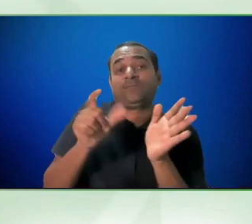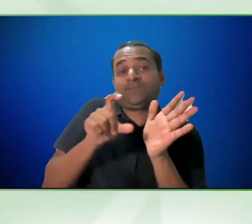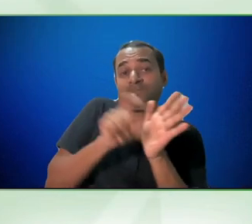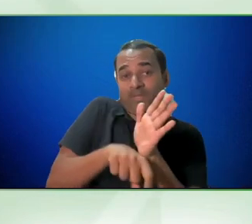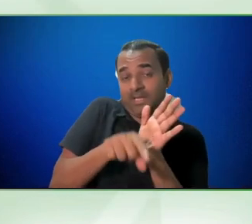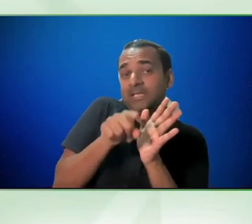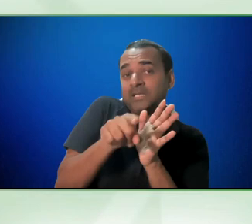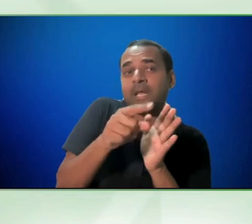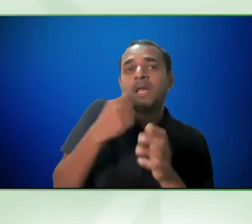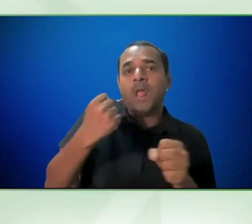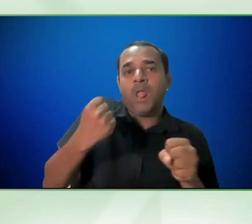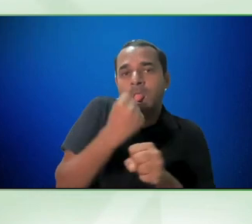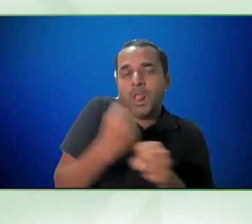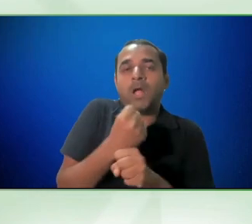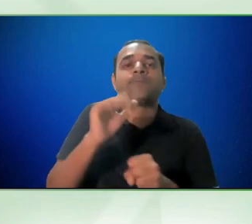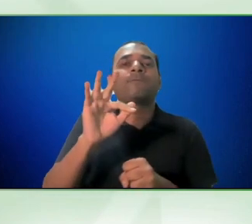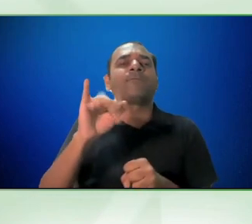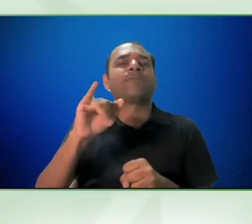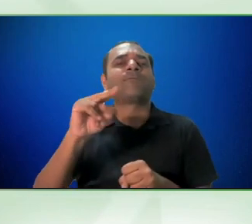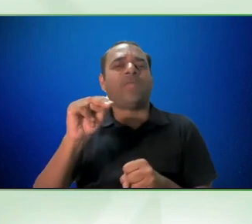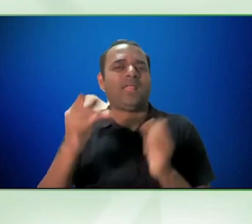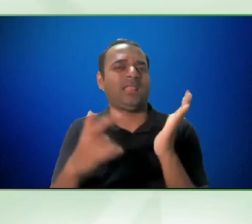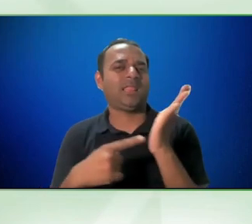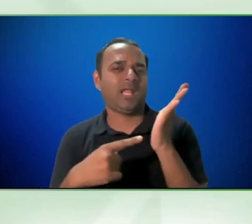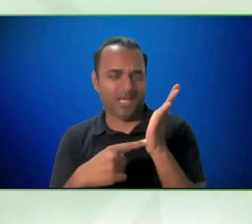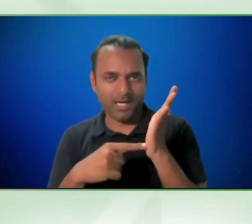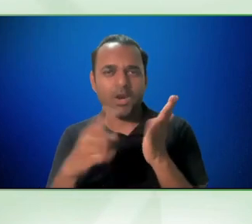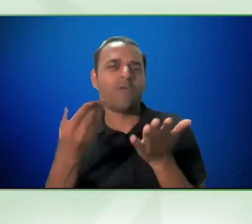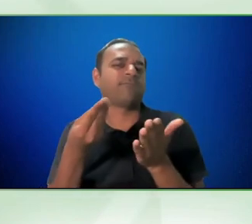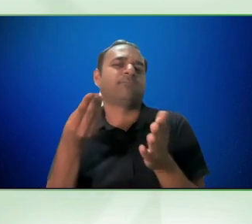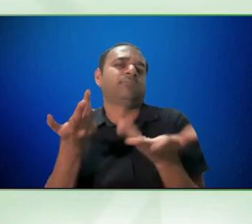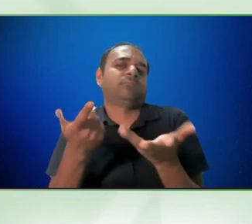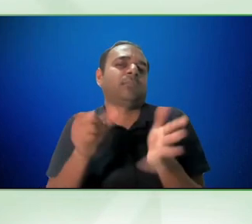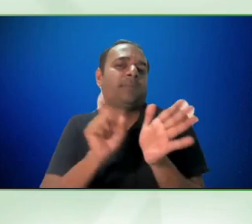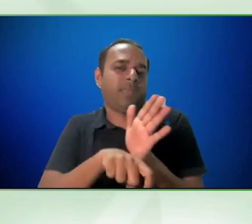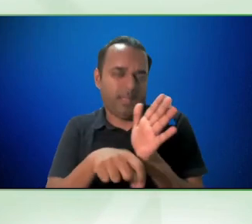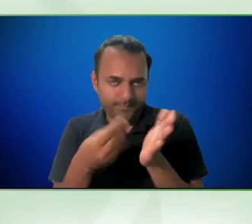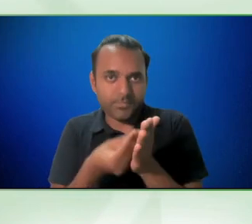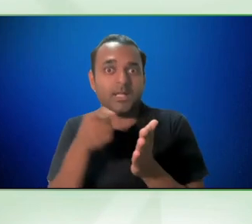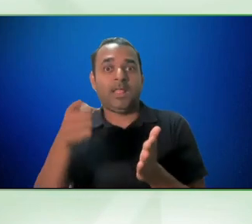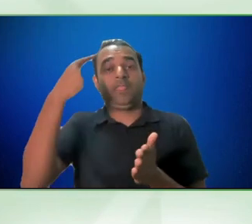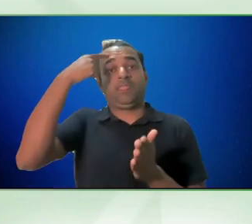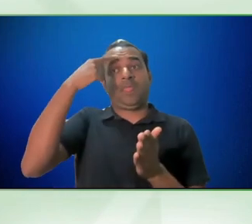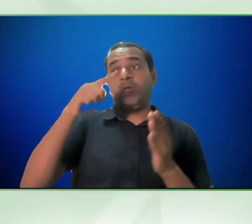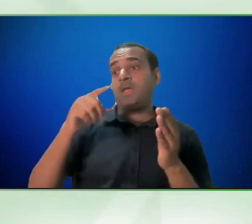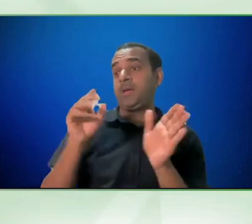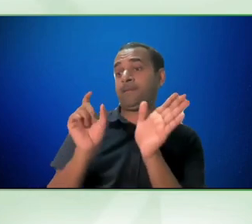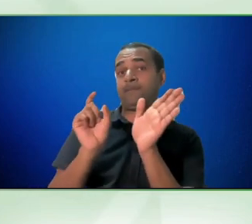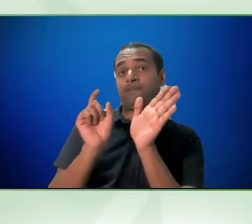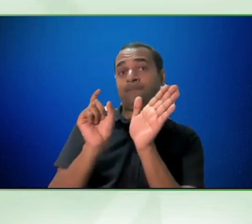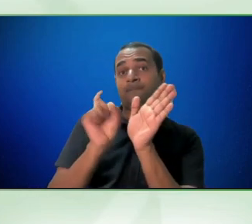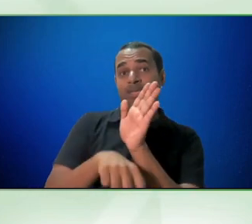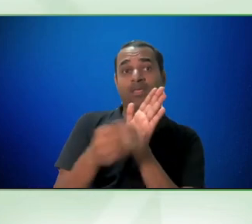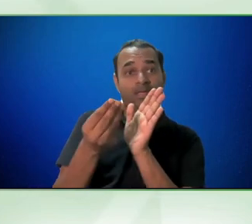of, this level of support. And, and that's, that's really it. mean, yeah, well, I'm here at this wonderful